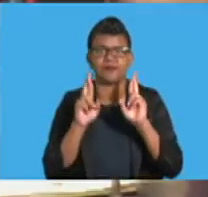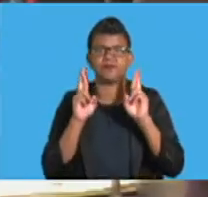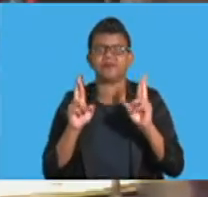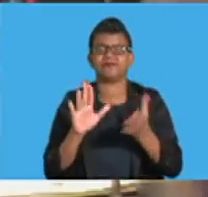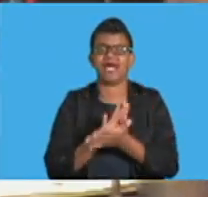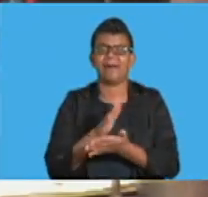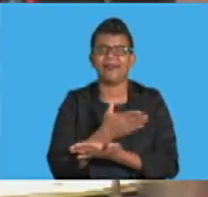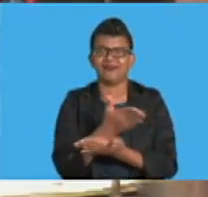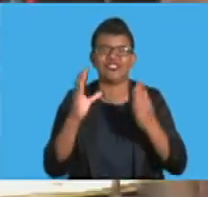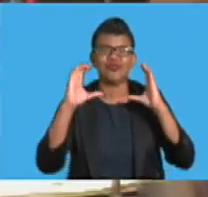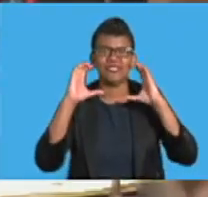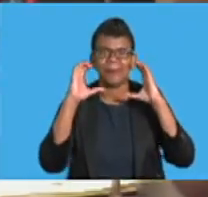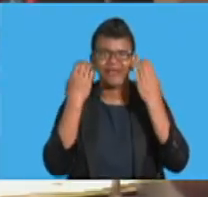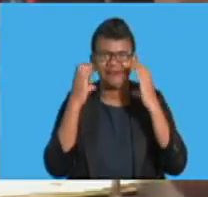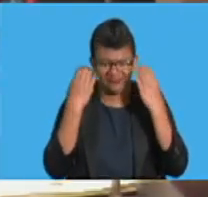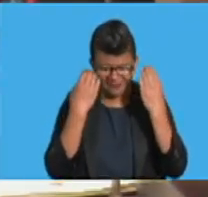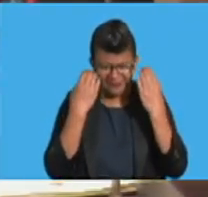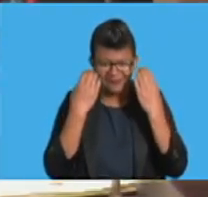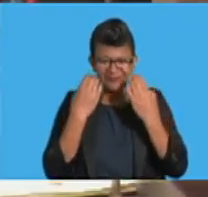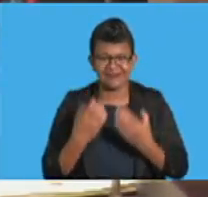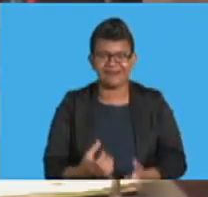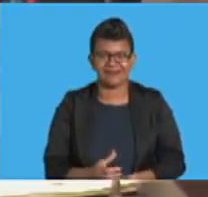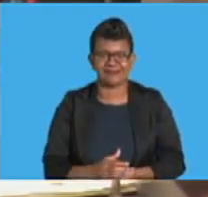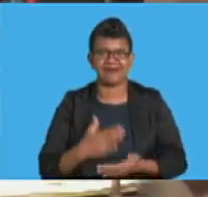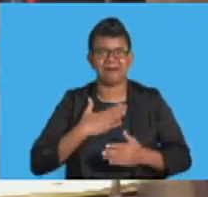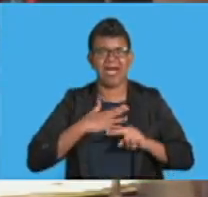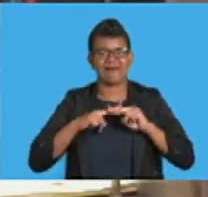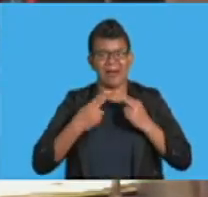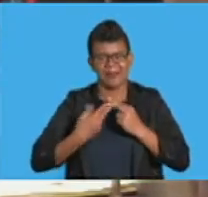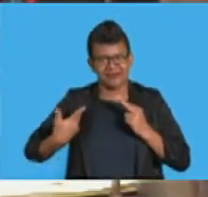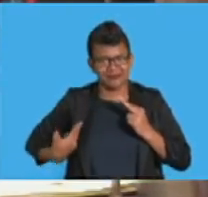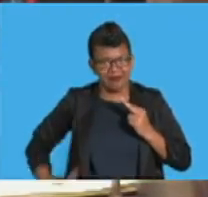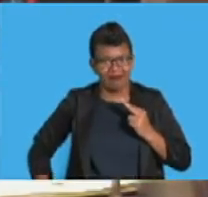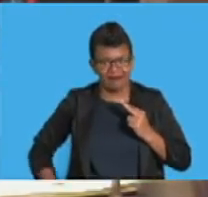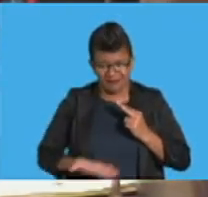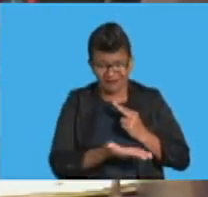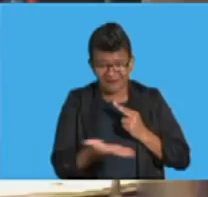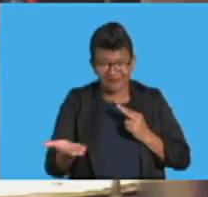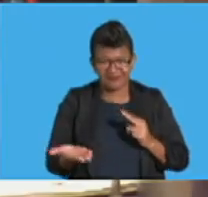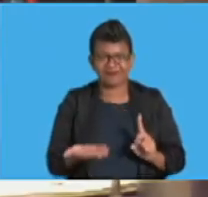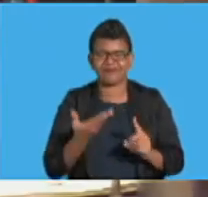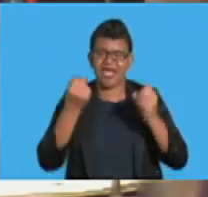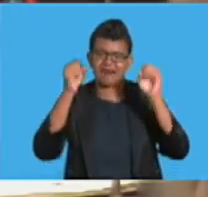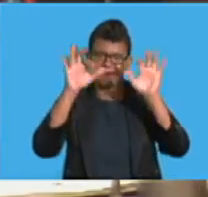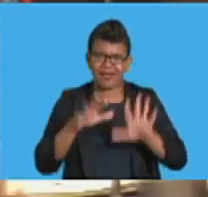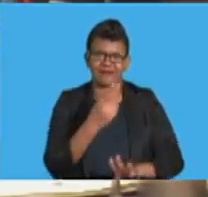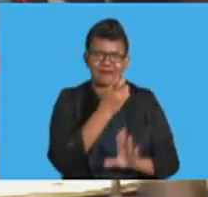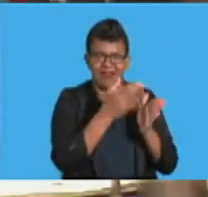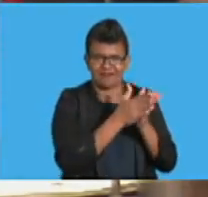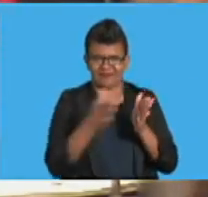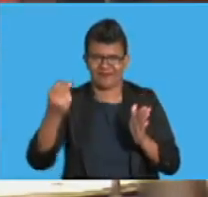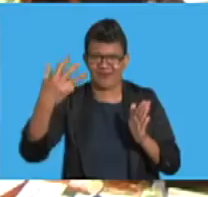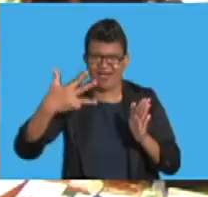and the party and my two daughters and my mom and my family, and let us all have a blessed 2019. Thank you very much.